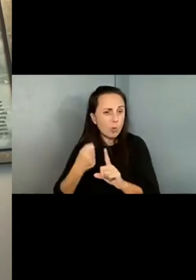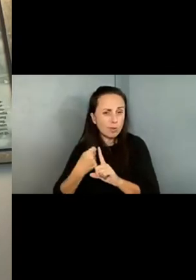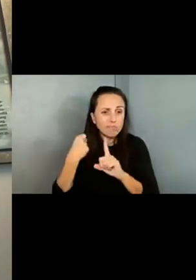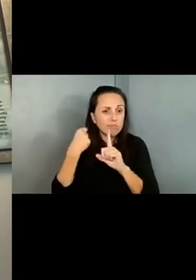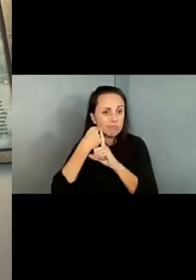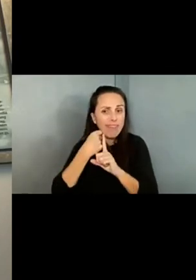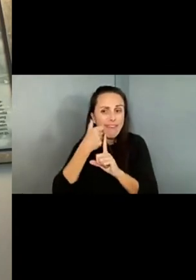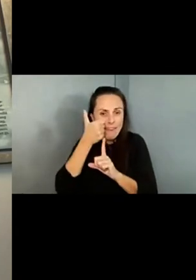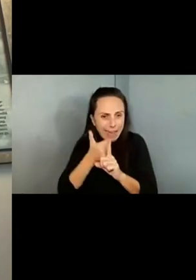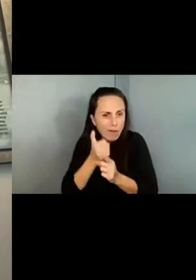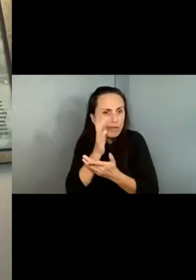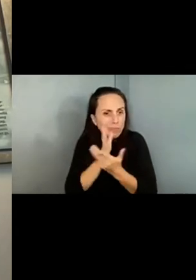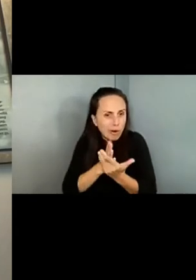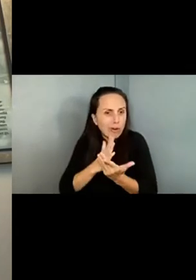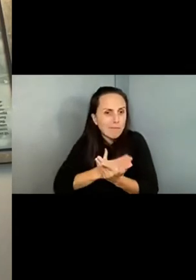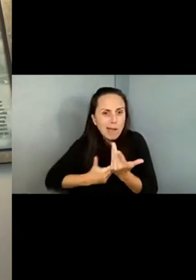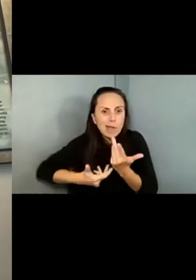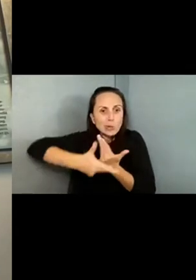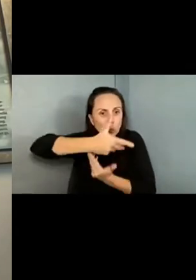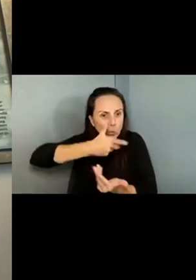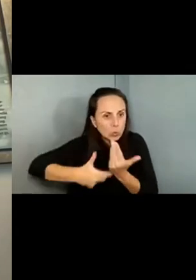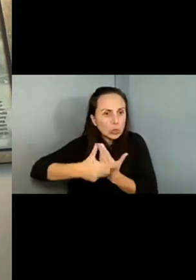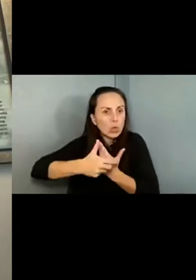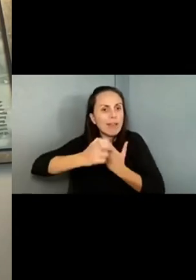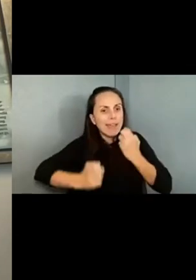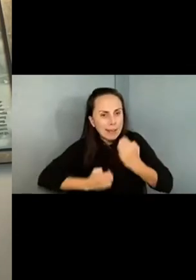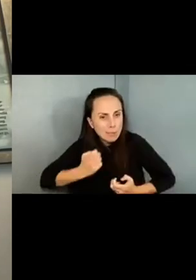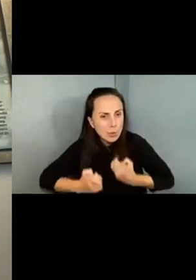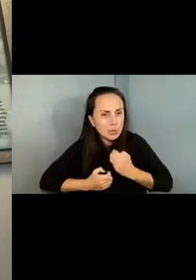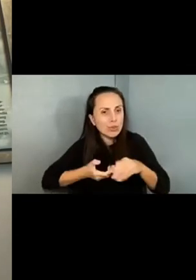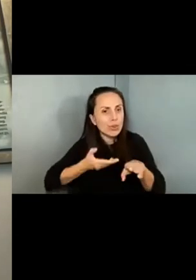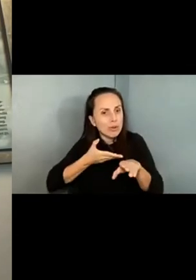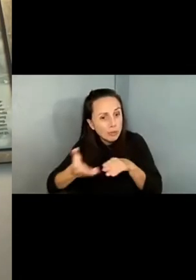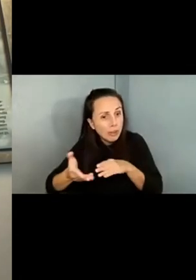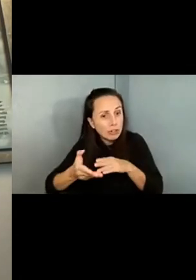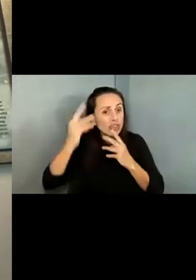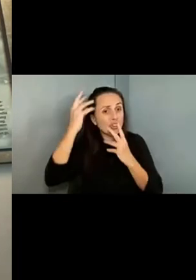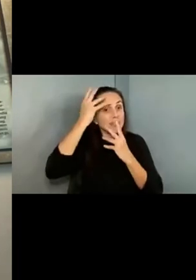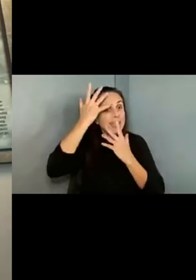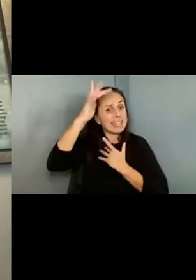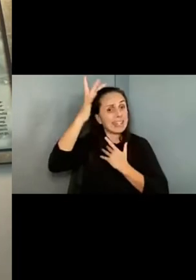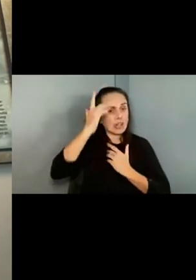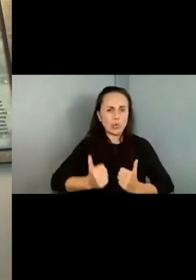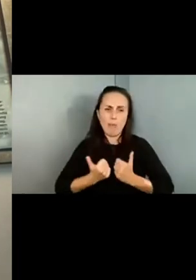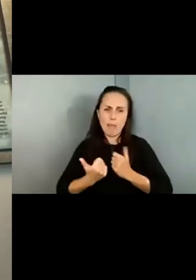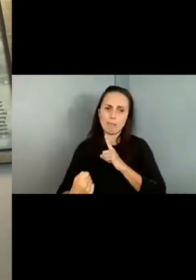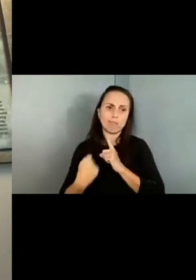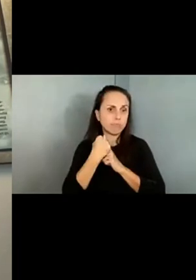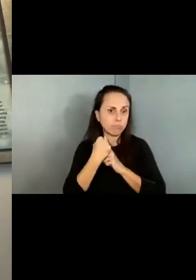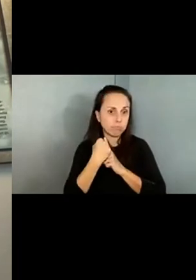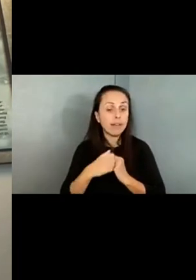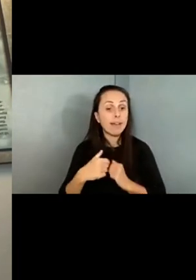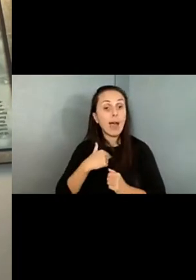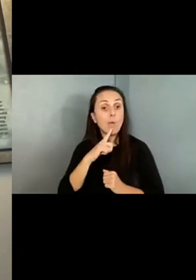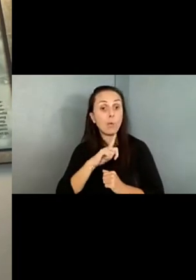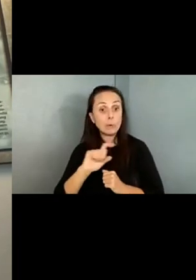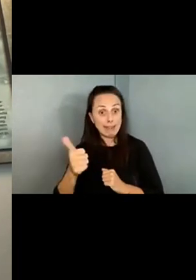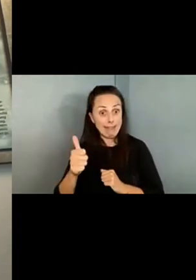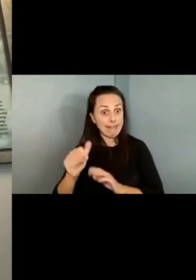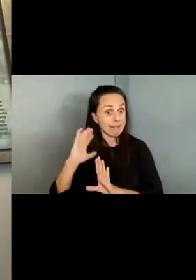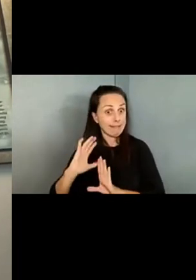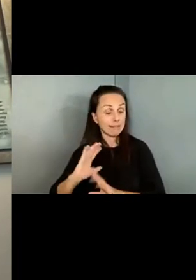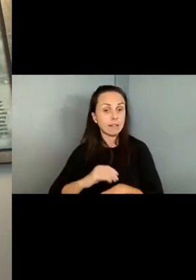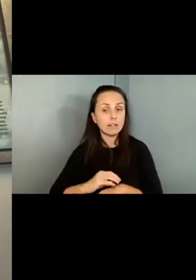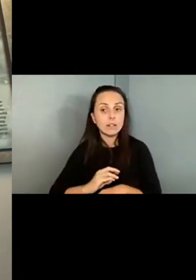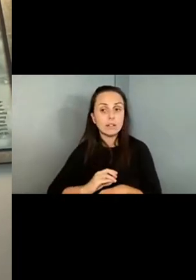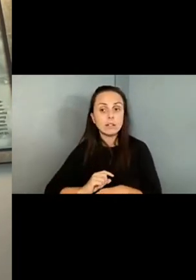affected every aspect of my social, emotional, professional, and intellectual life. And when I was 10,